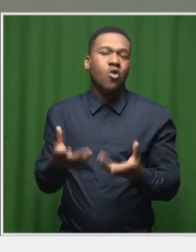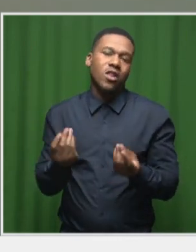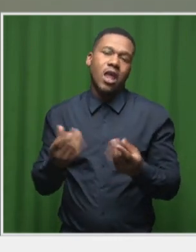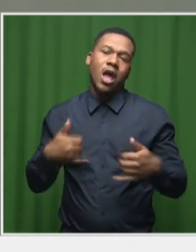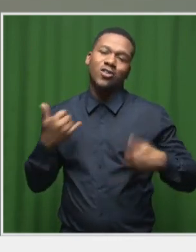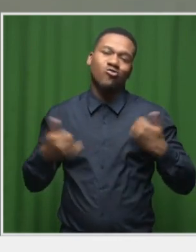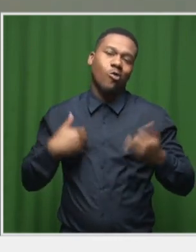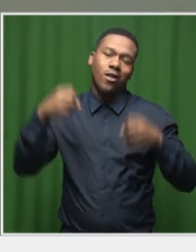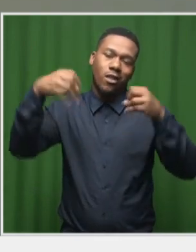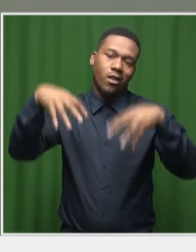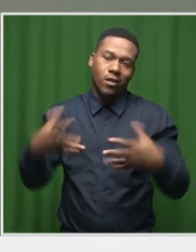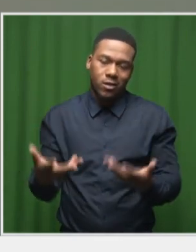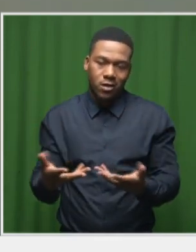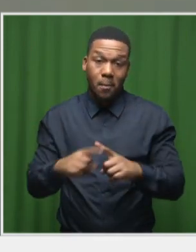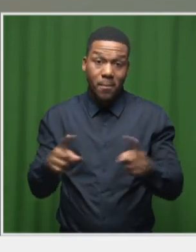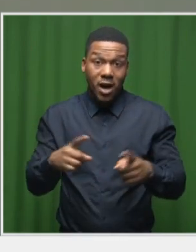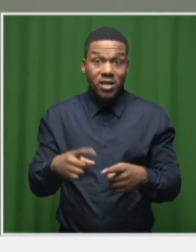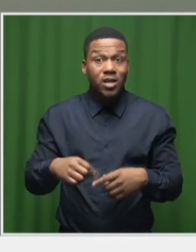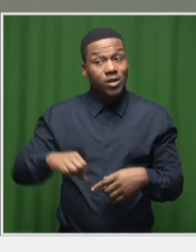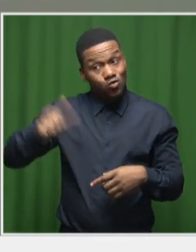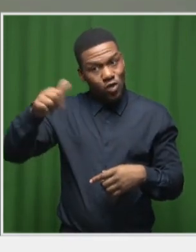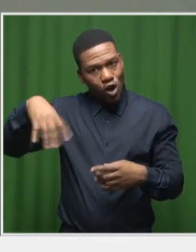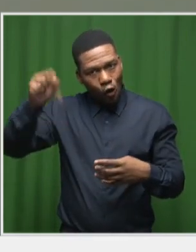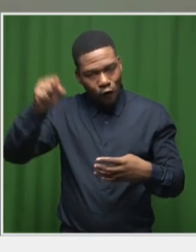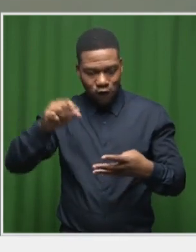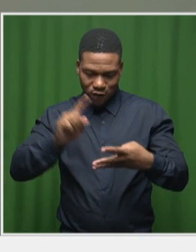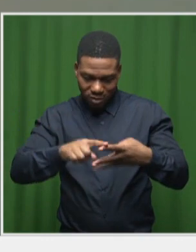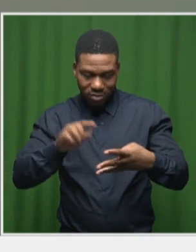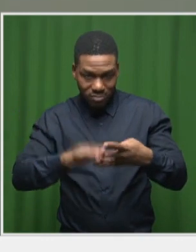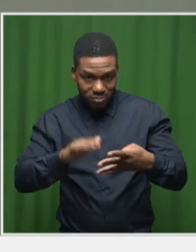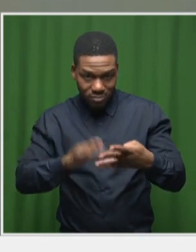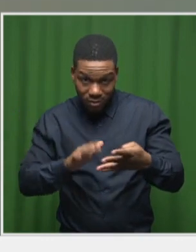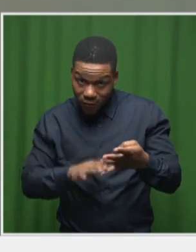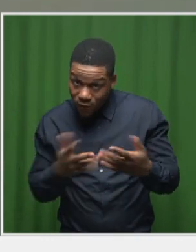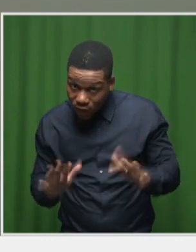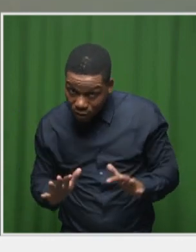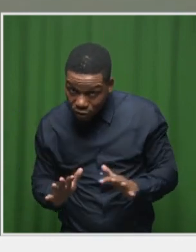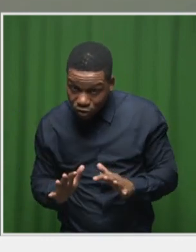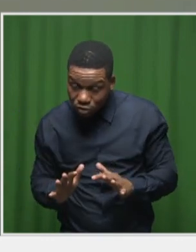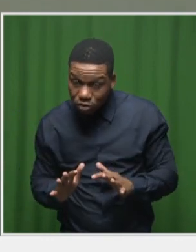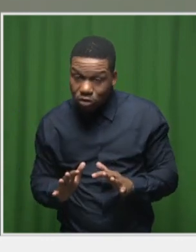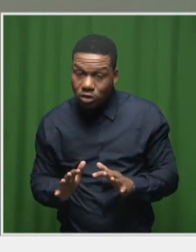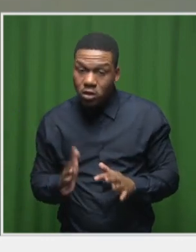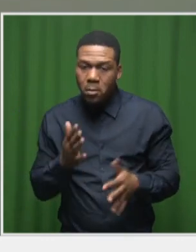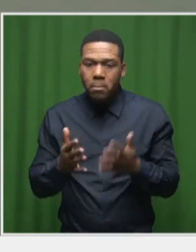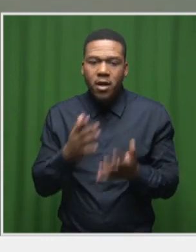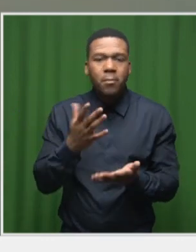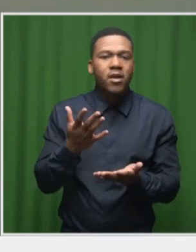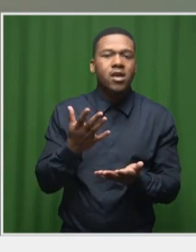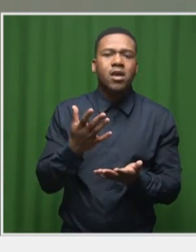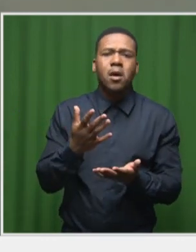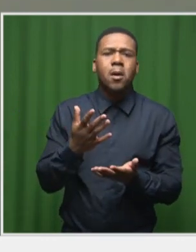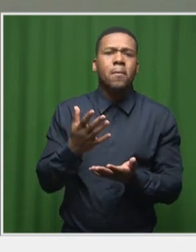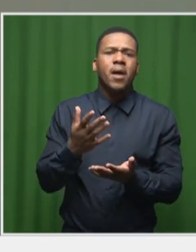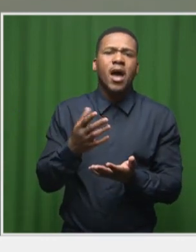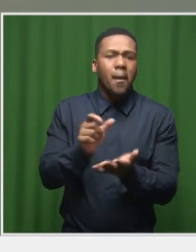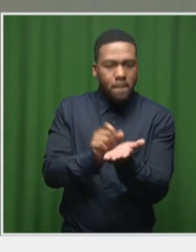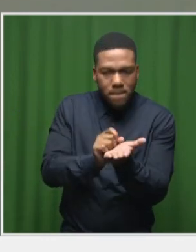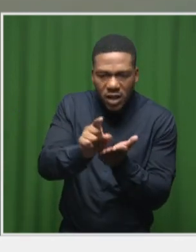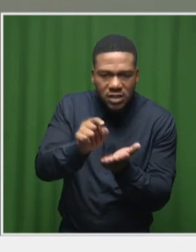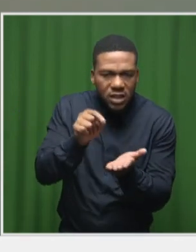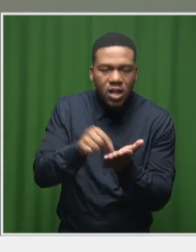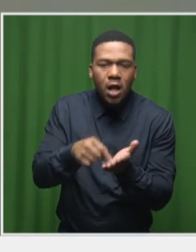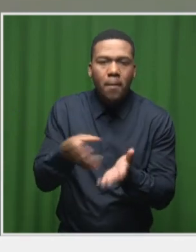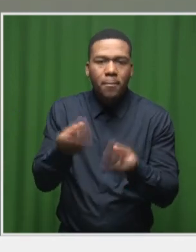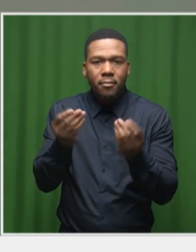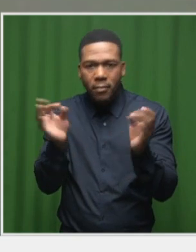off, or because you are not receiving maybe your message or your SMS, maybe because of you